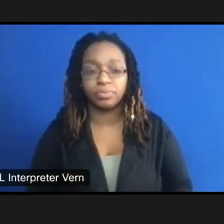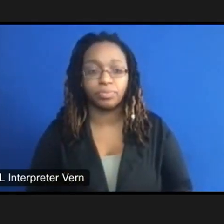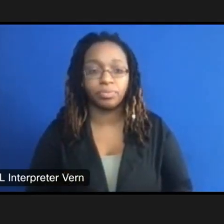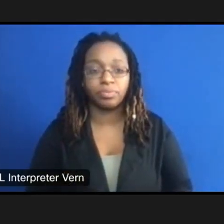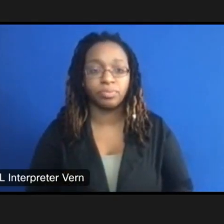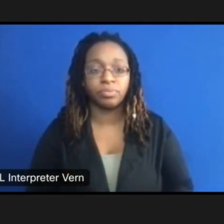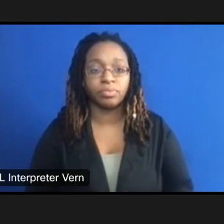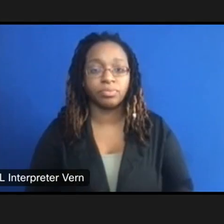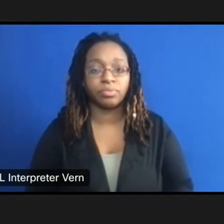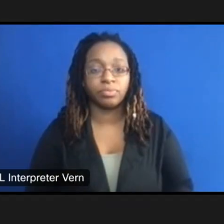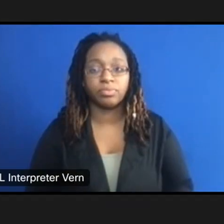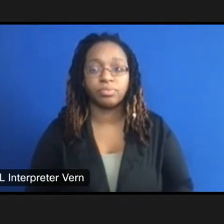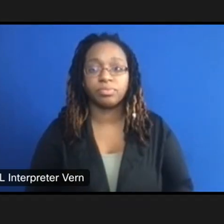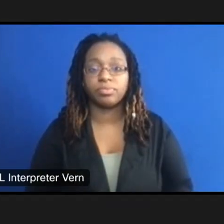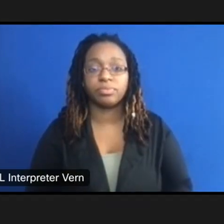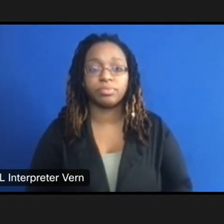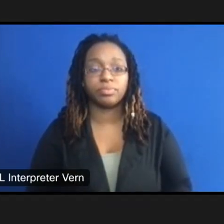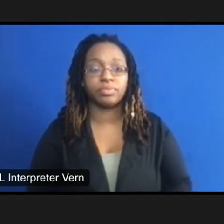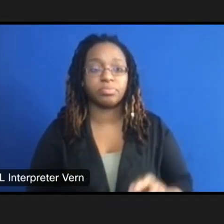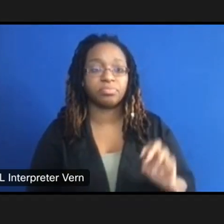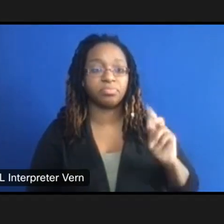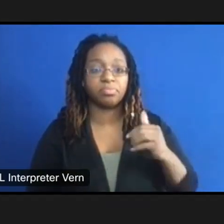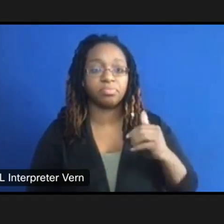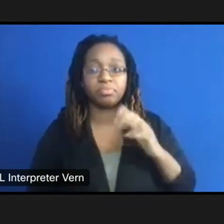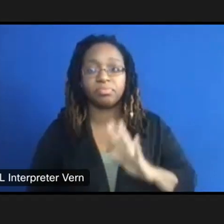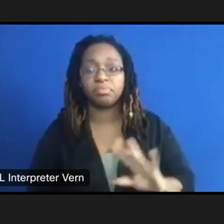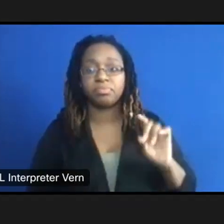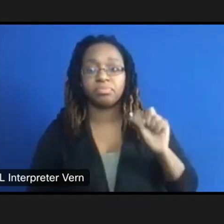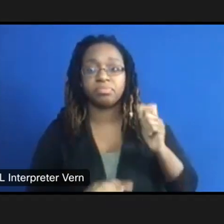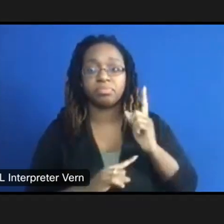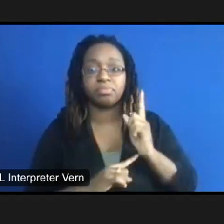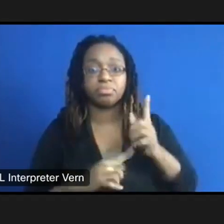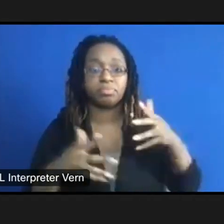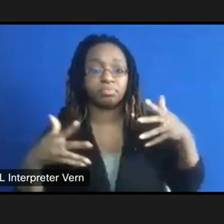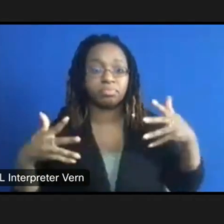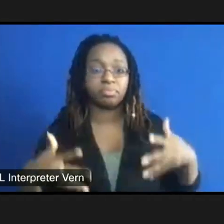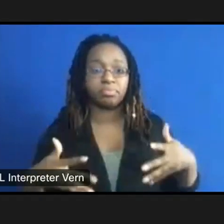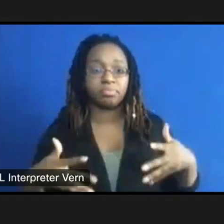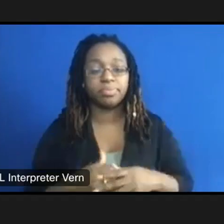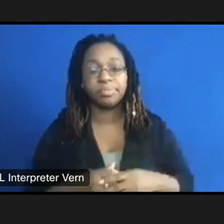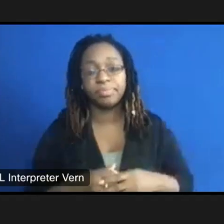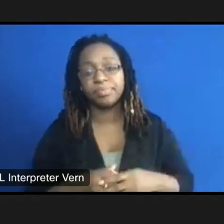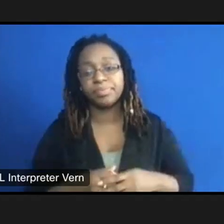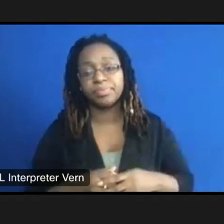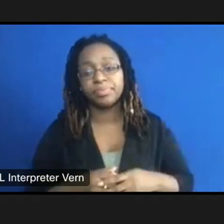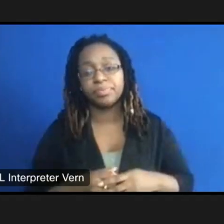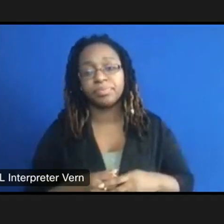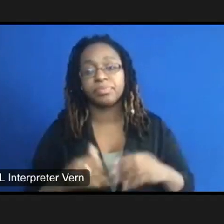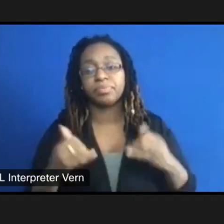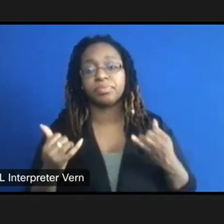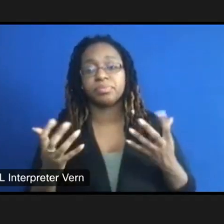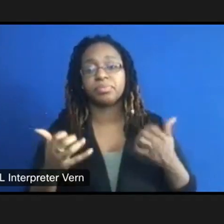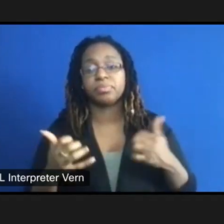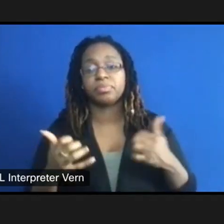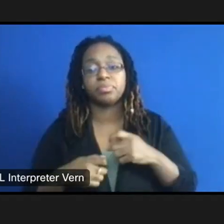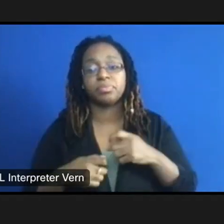So we are coming up with about 10 minutes left. And what I want us to end with is